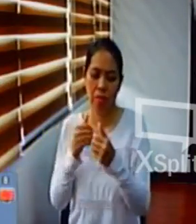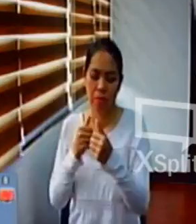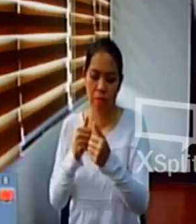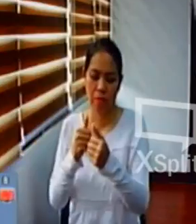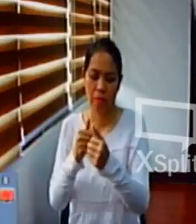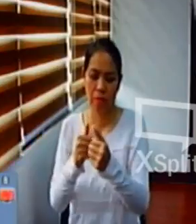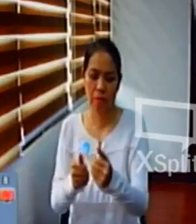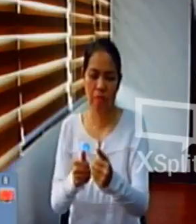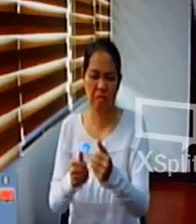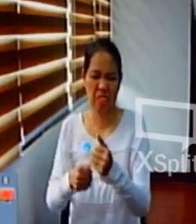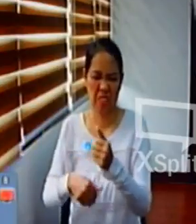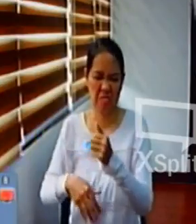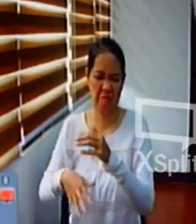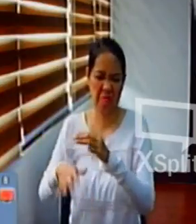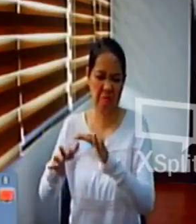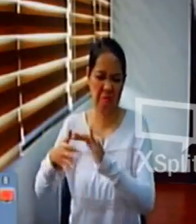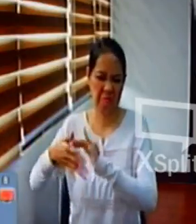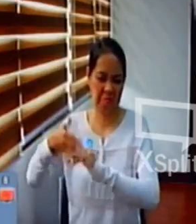the old.